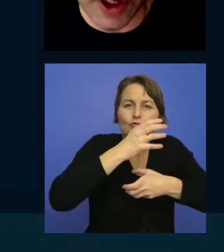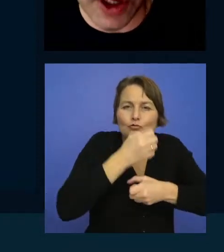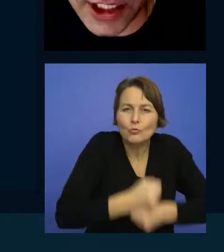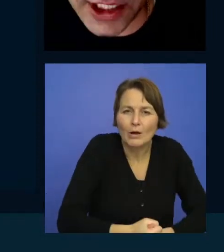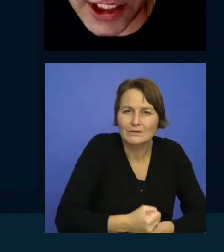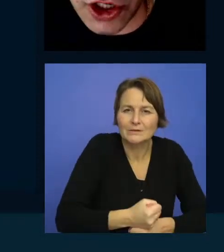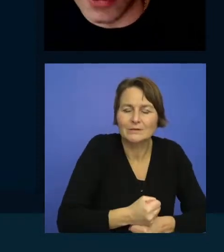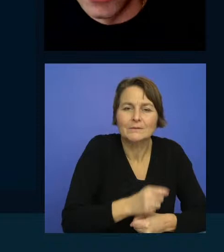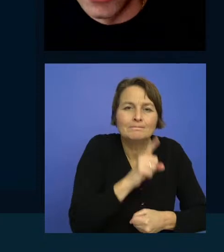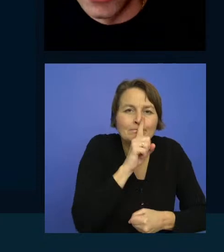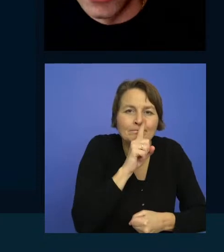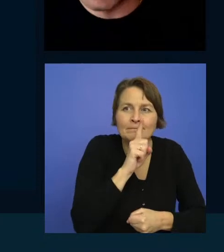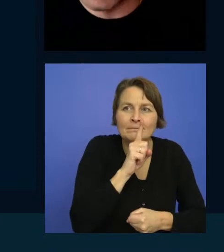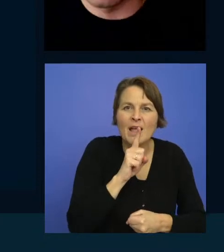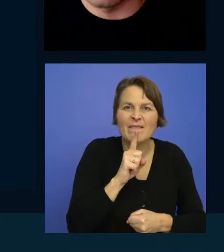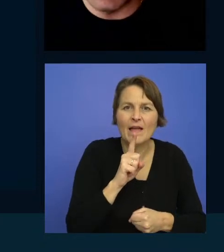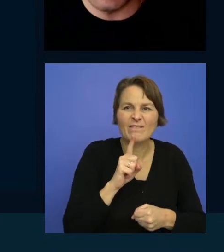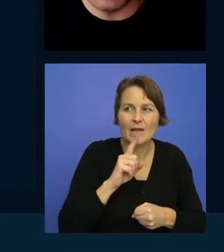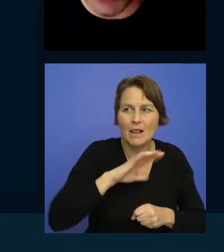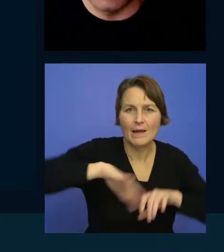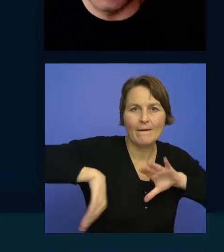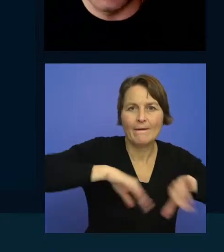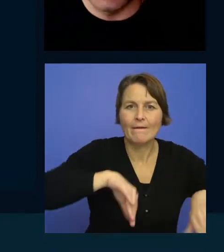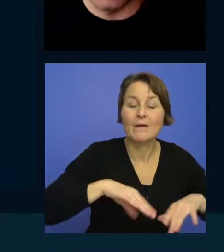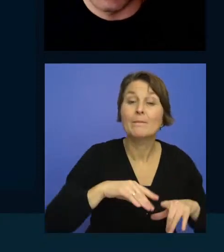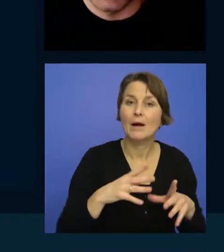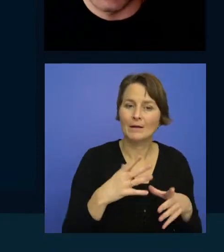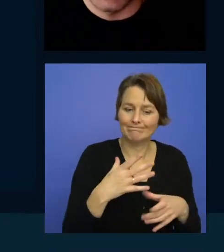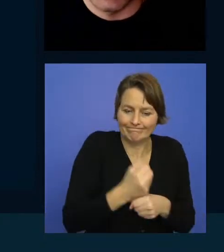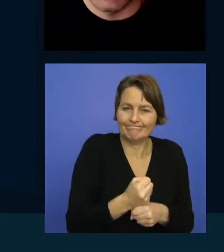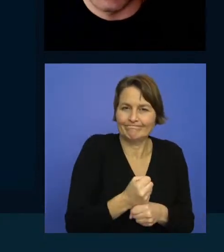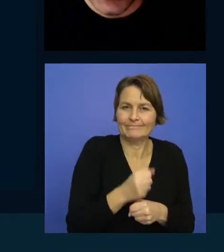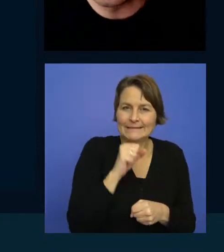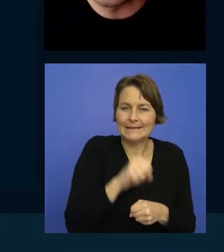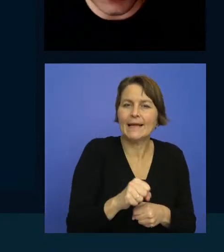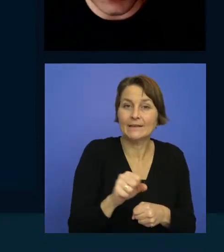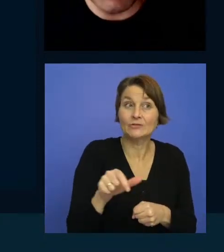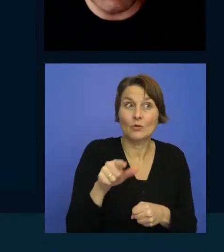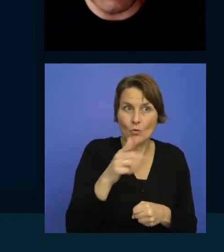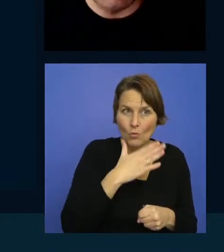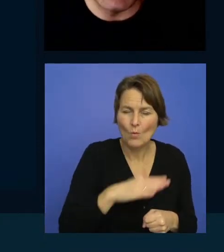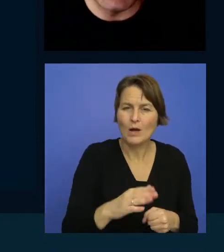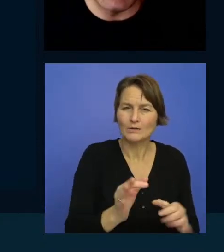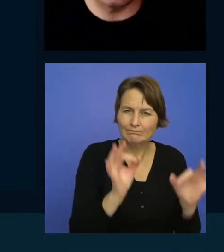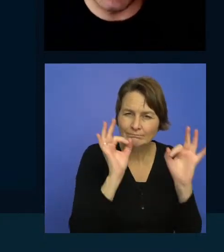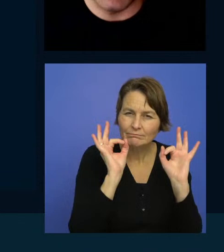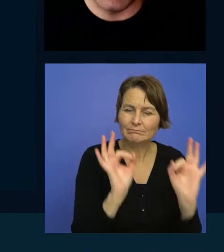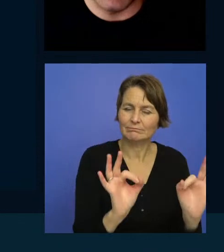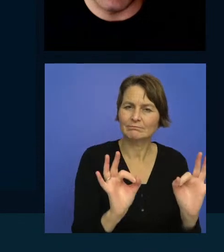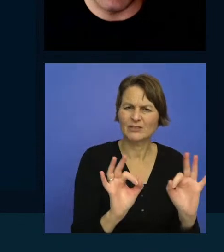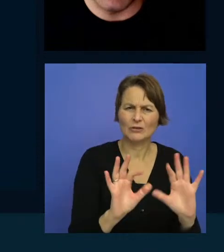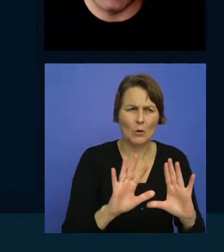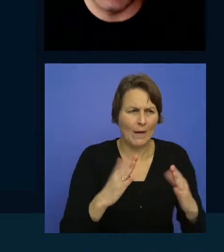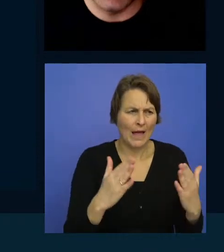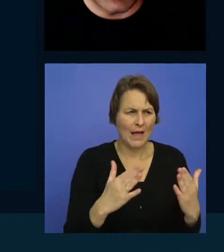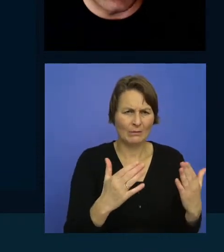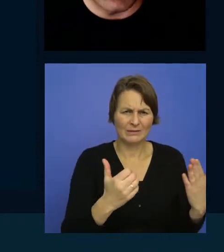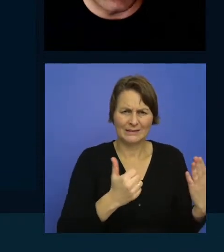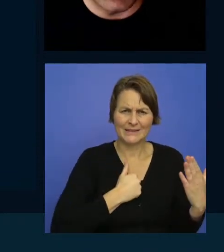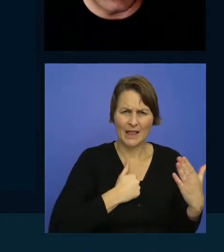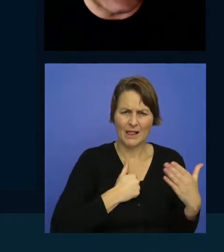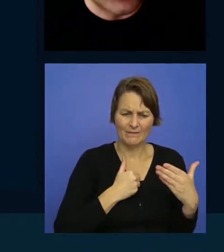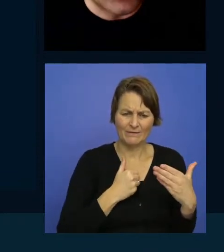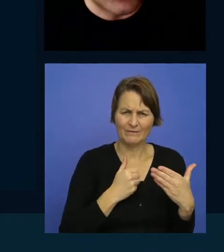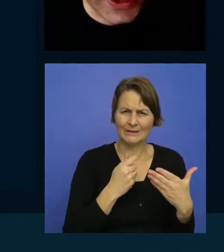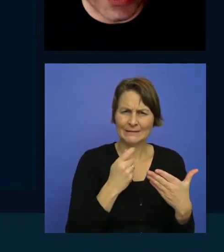on this predictive analytics, a major challenge is how do you build that in a way that the inner workings